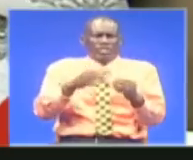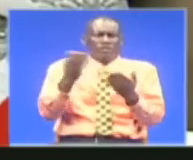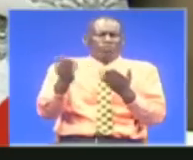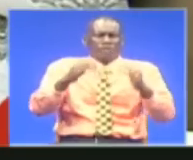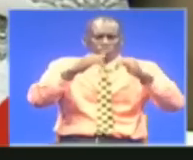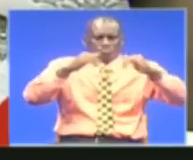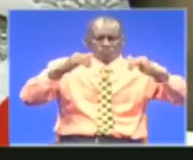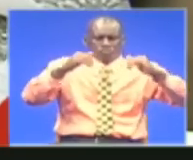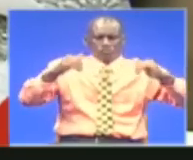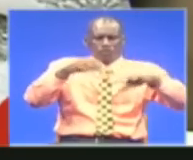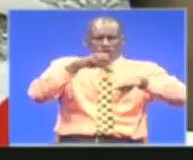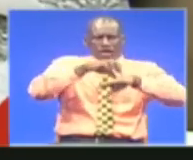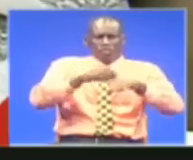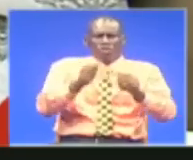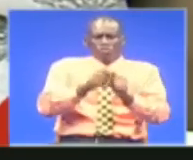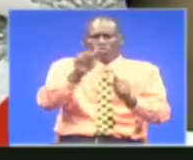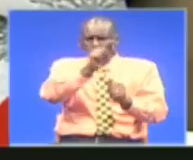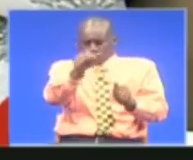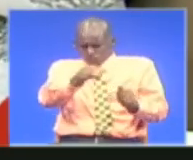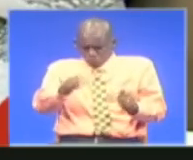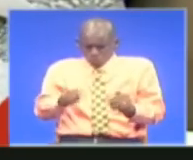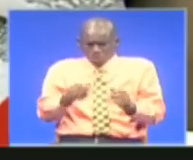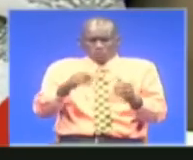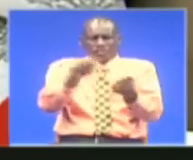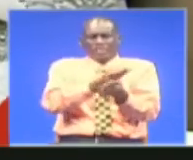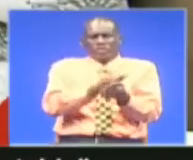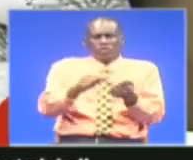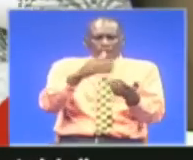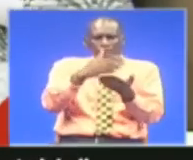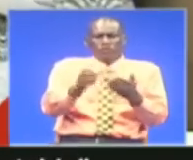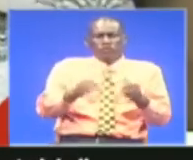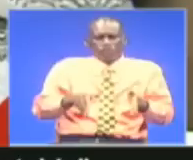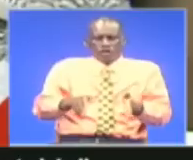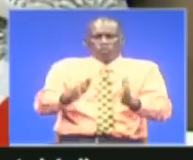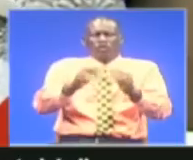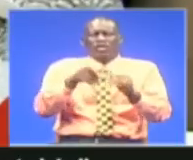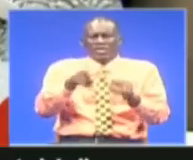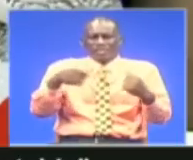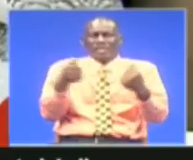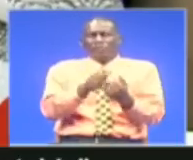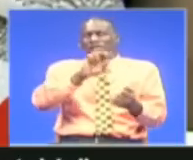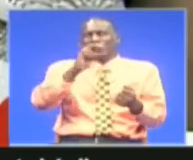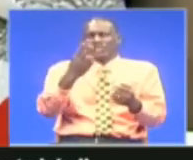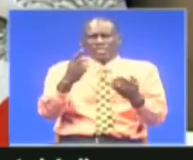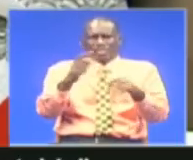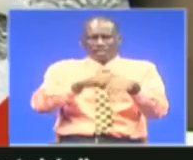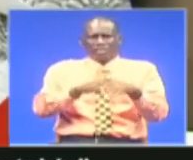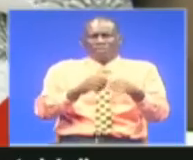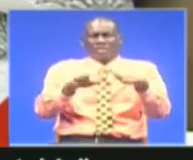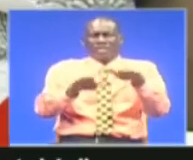And with the recent crack that destroyed sections of a major highway happening for the second time in less than